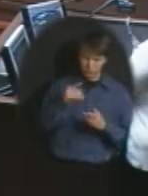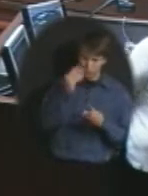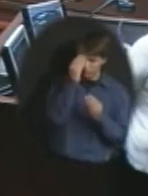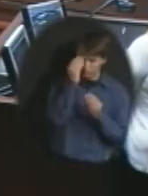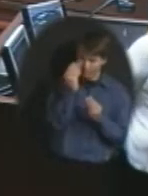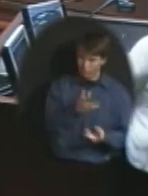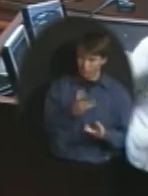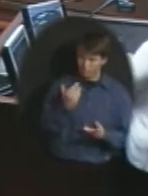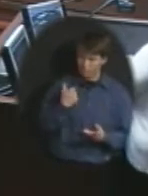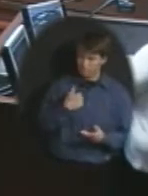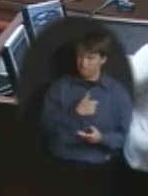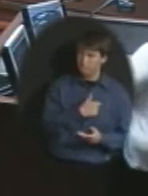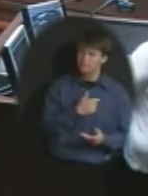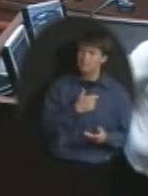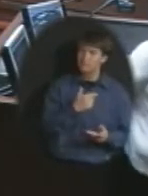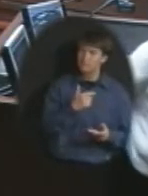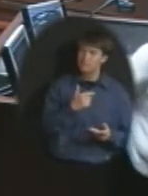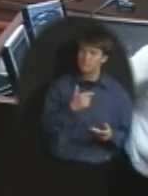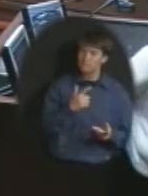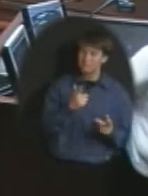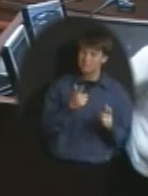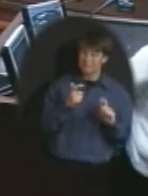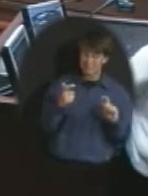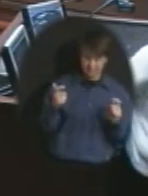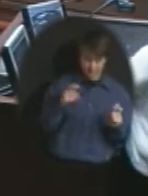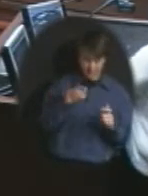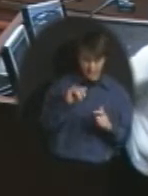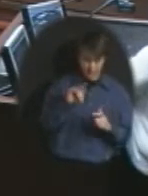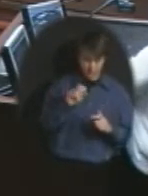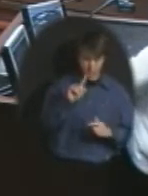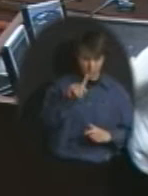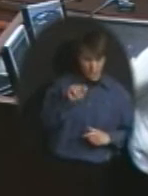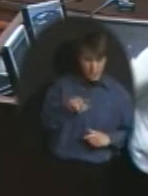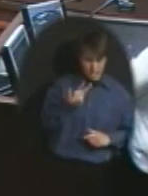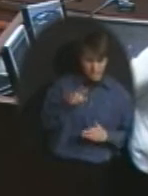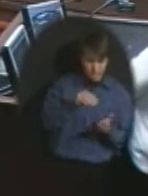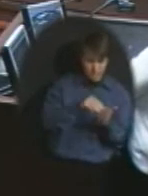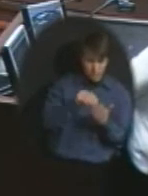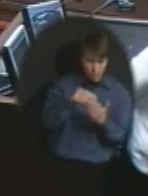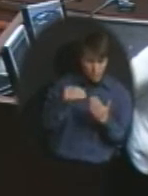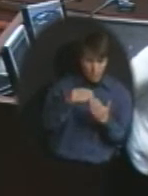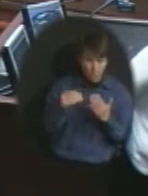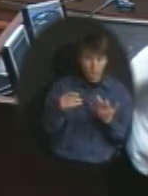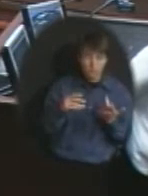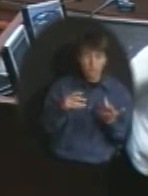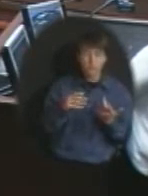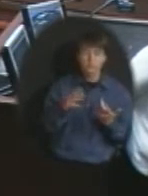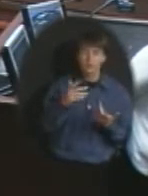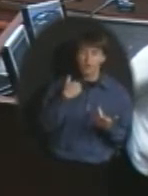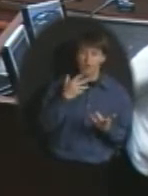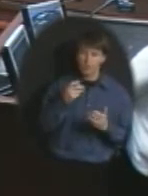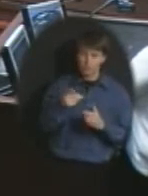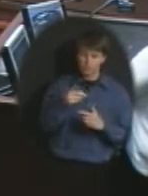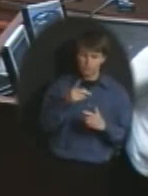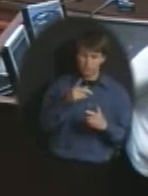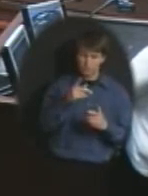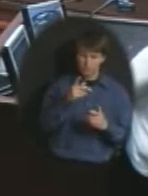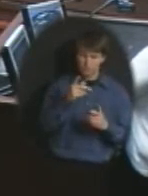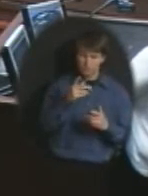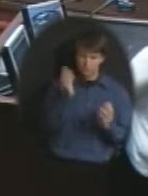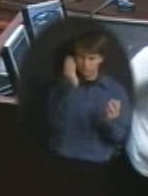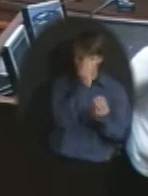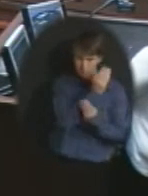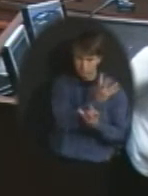board, this is a big item, 1.7 million. I want to assure the public